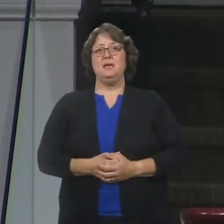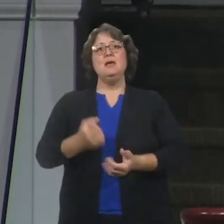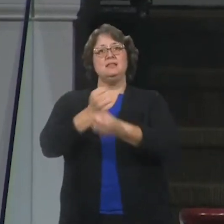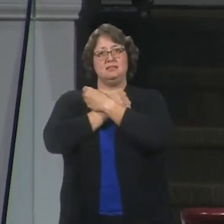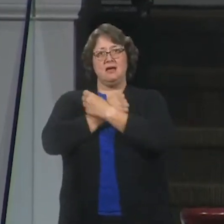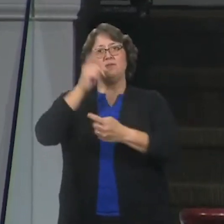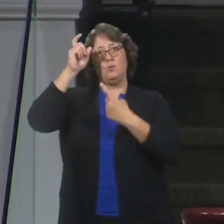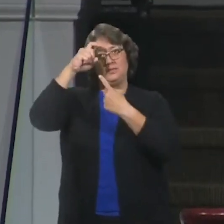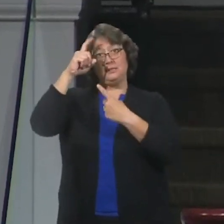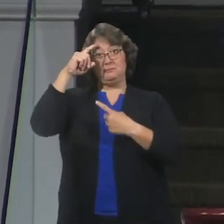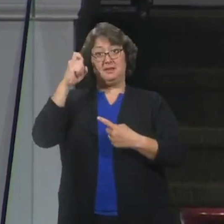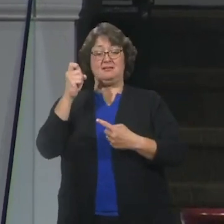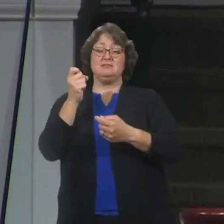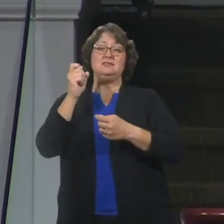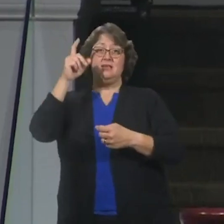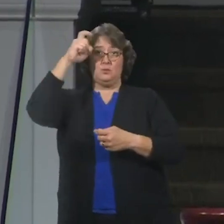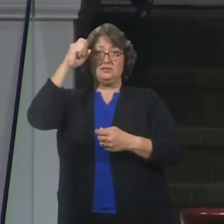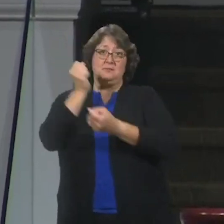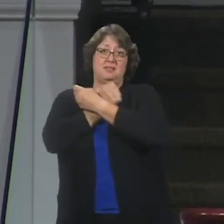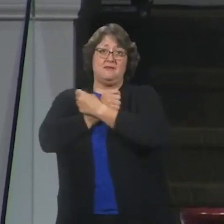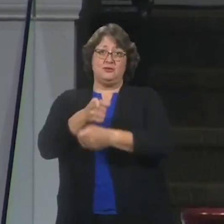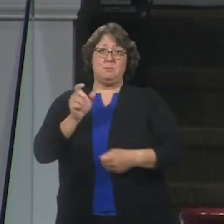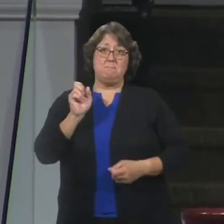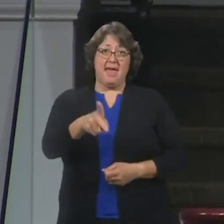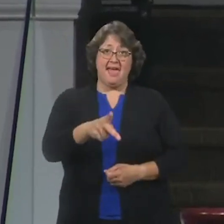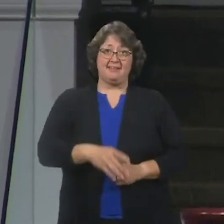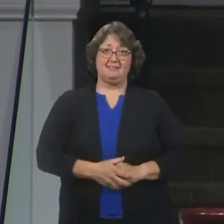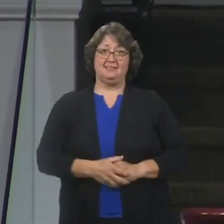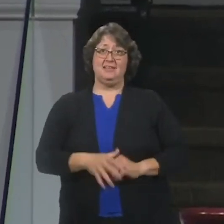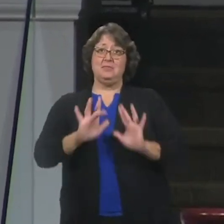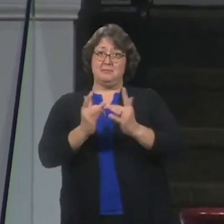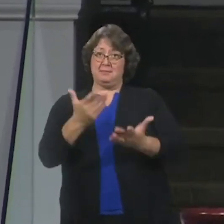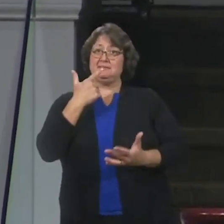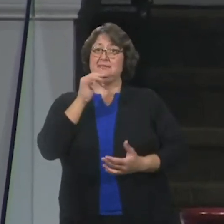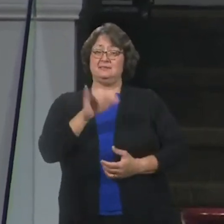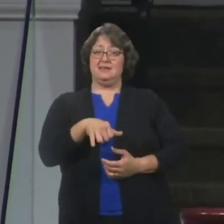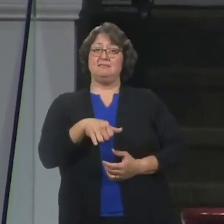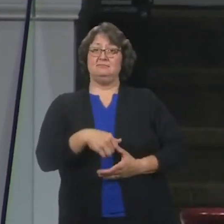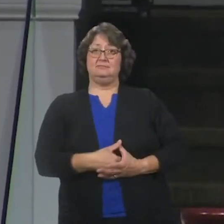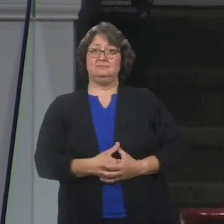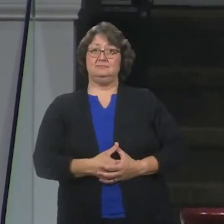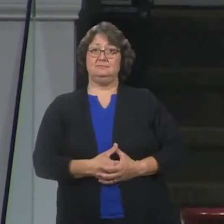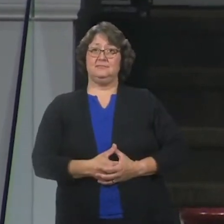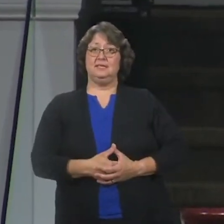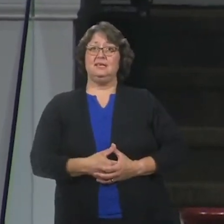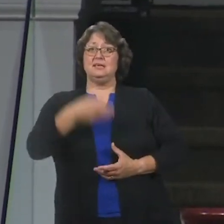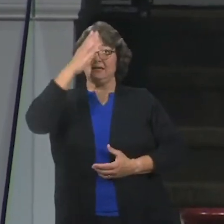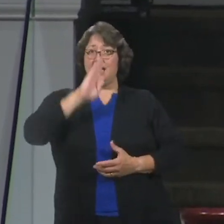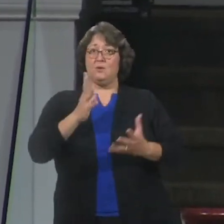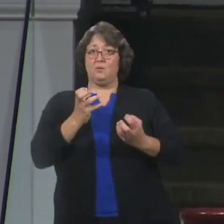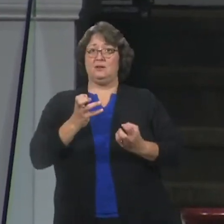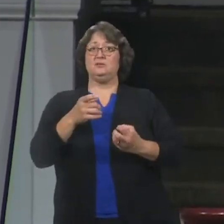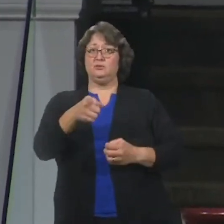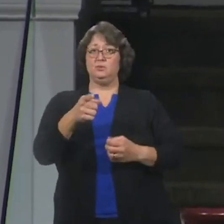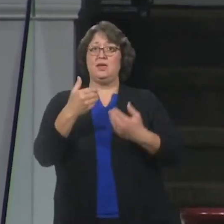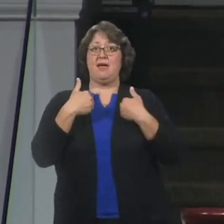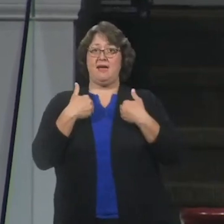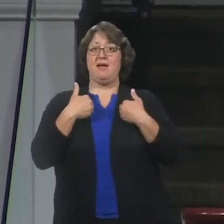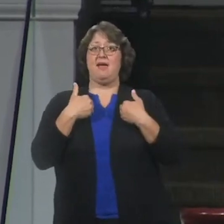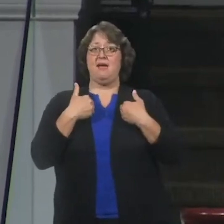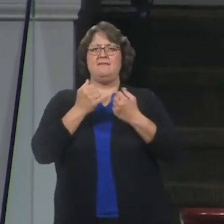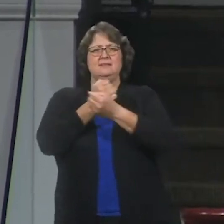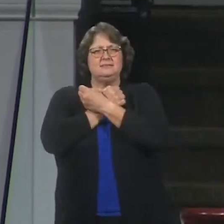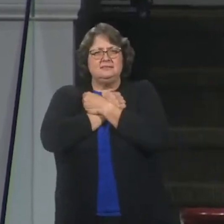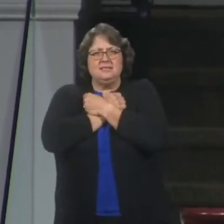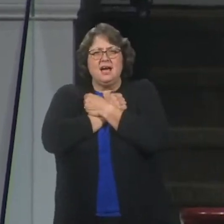wisdom and she's going to love you back. That's what the Bible's telling us. So he said, I want you to have a passionate love